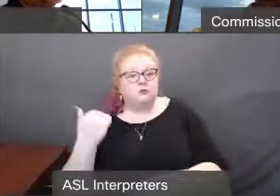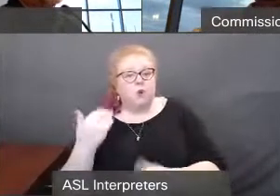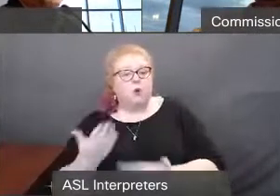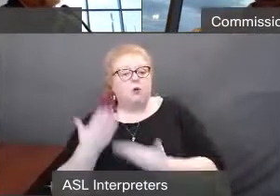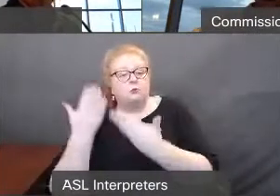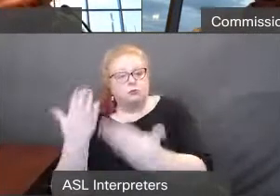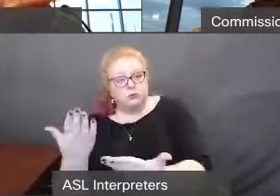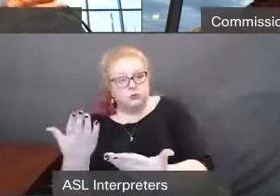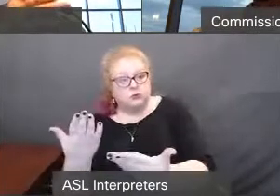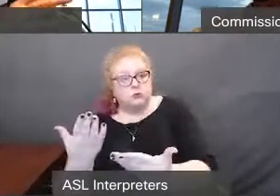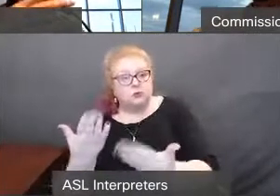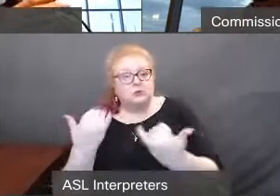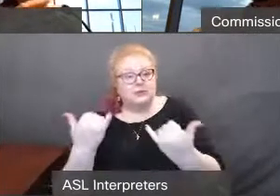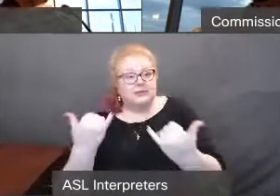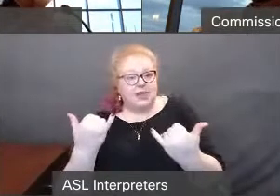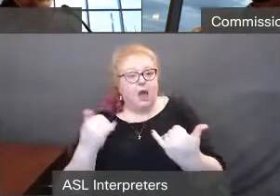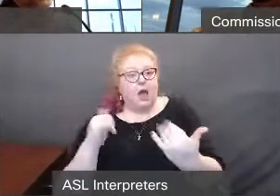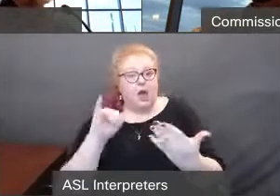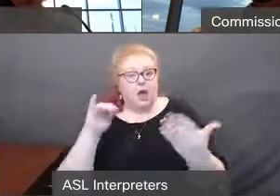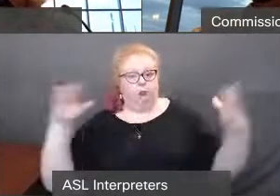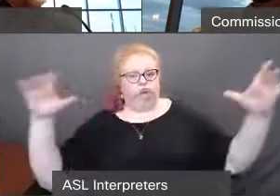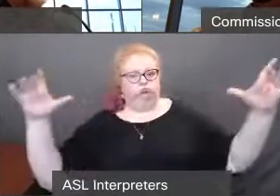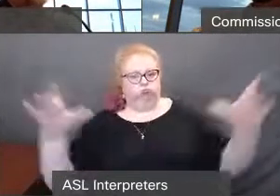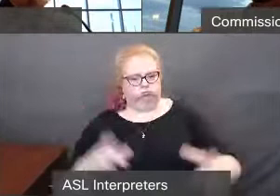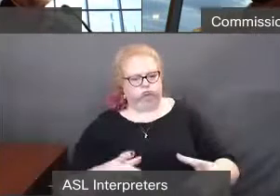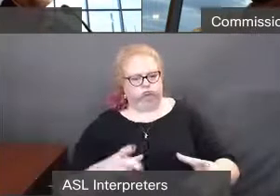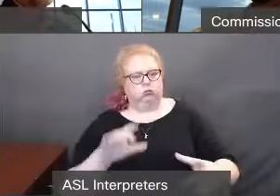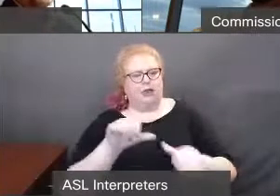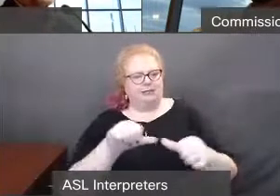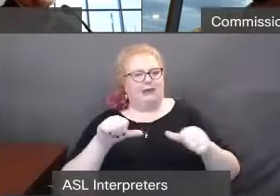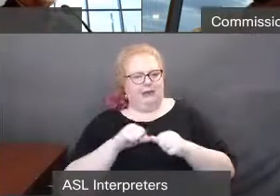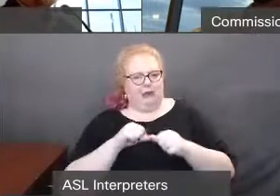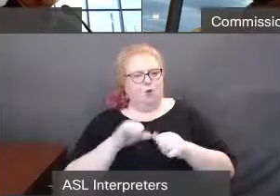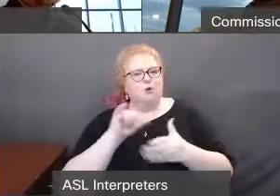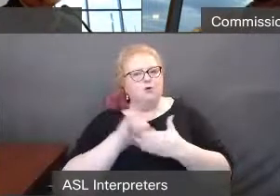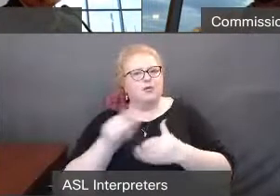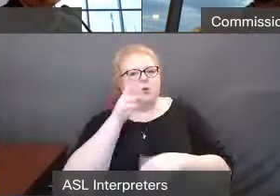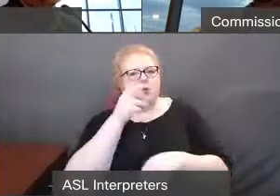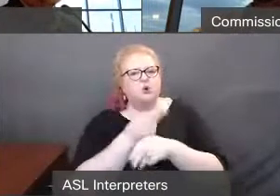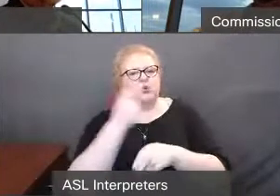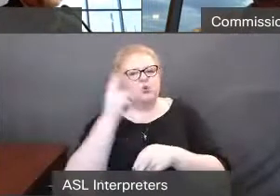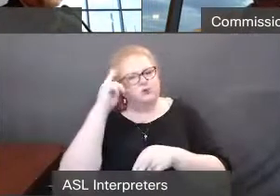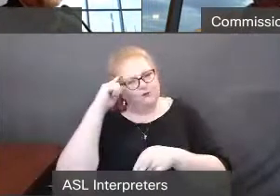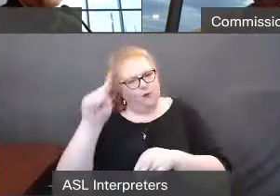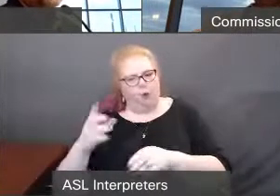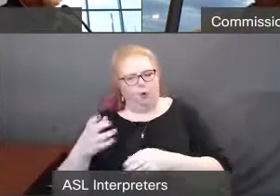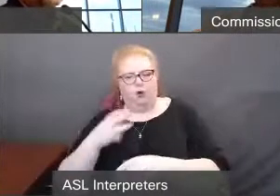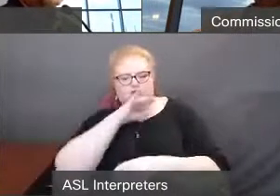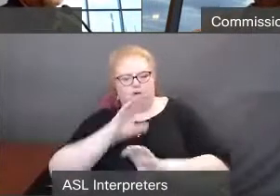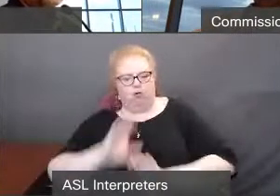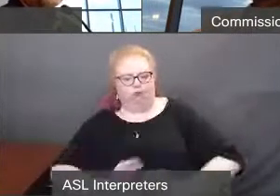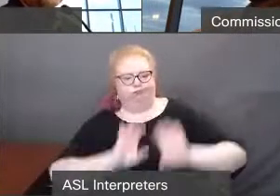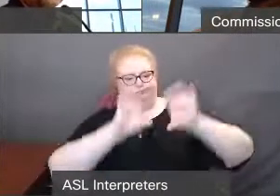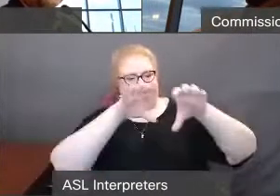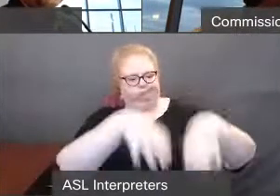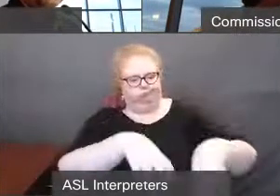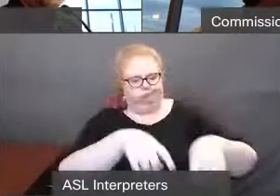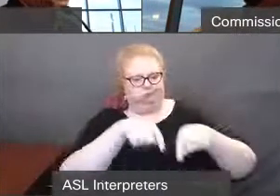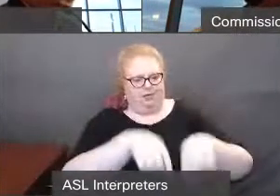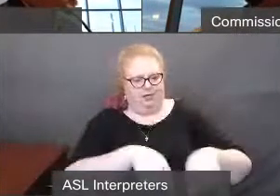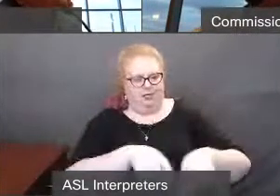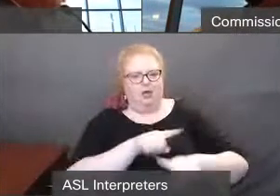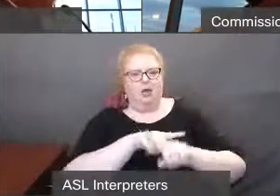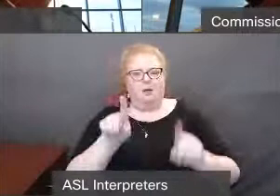Is there a reduced area that's proposed to receive fill and be cleared? Right, but the buffers would have always been